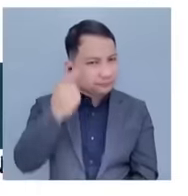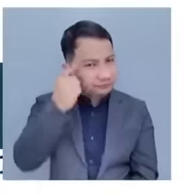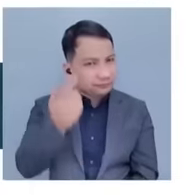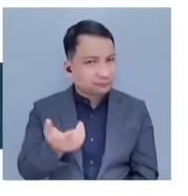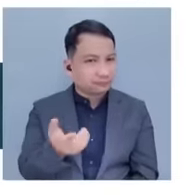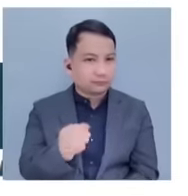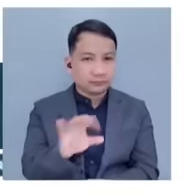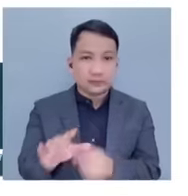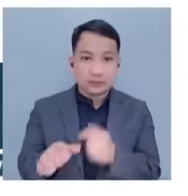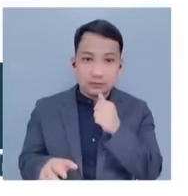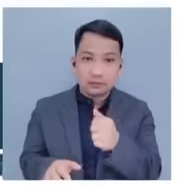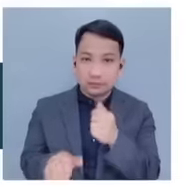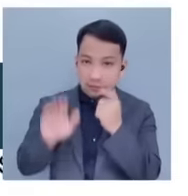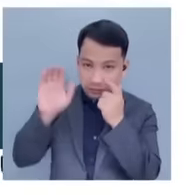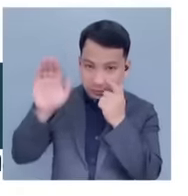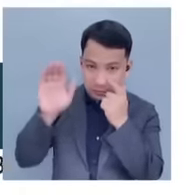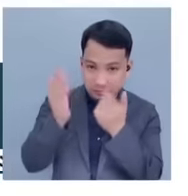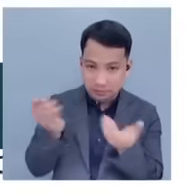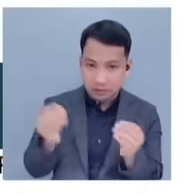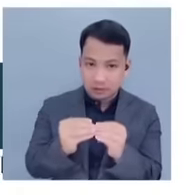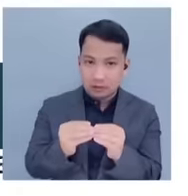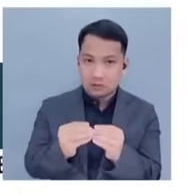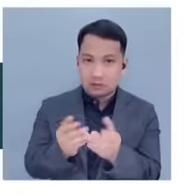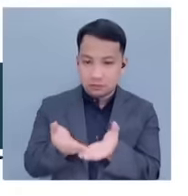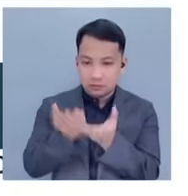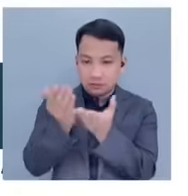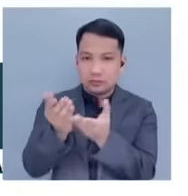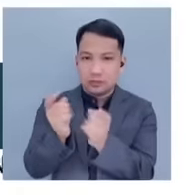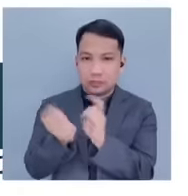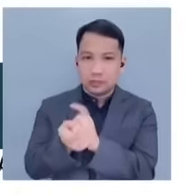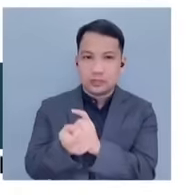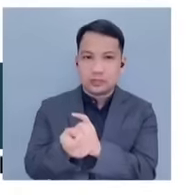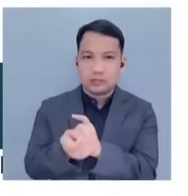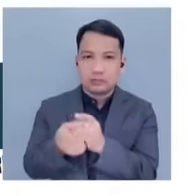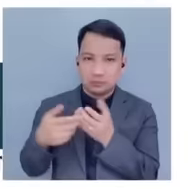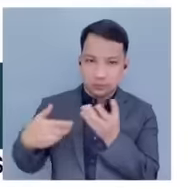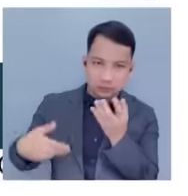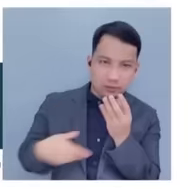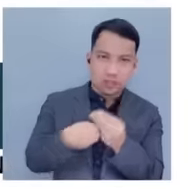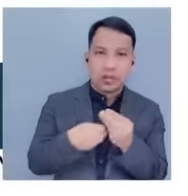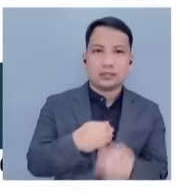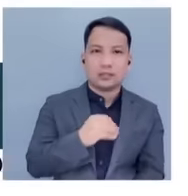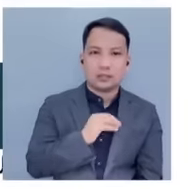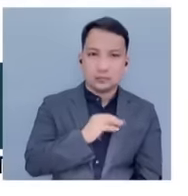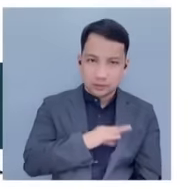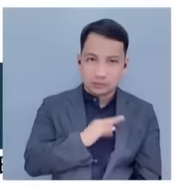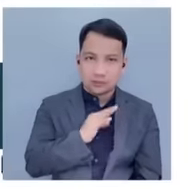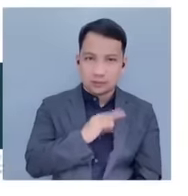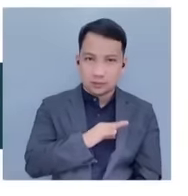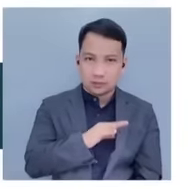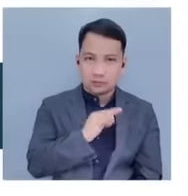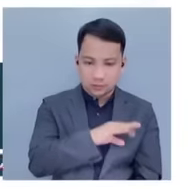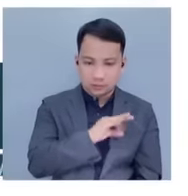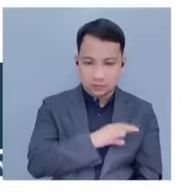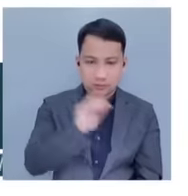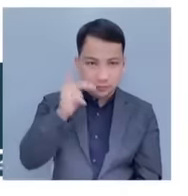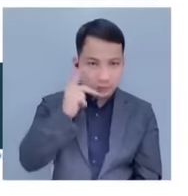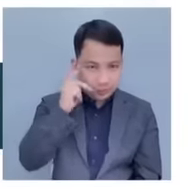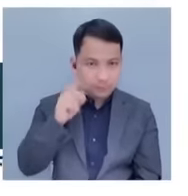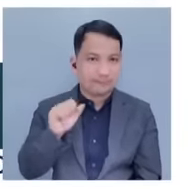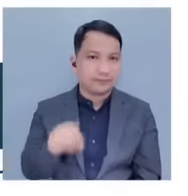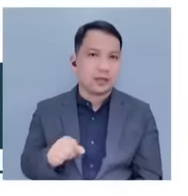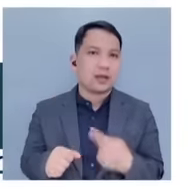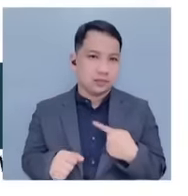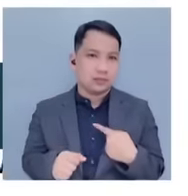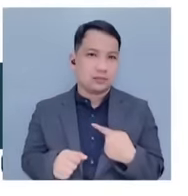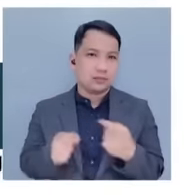if you lobby for this, there's also the added gift to politicians that there's also a possibility that they can